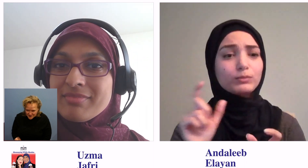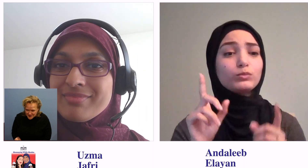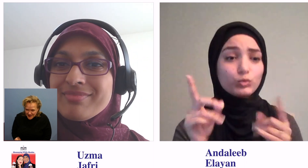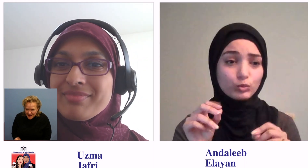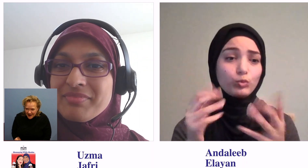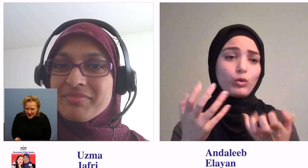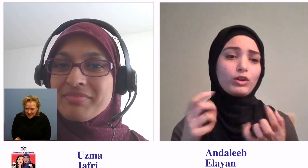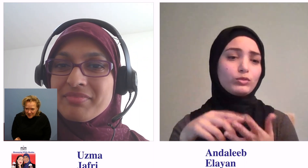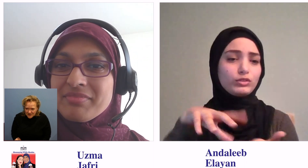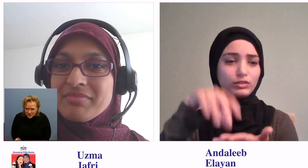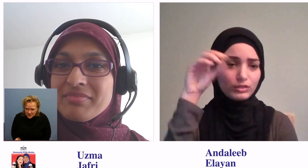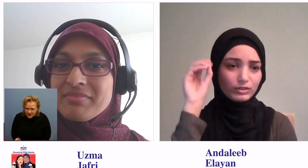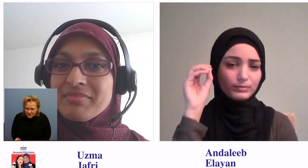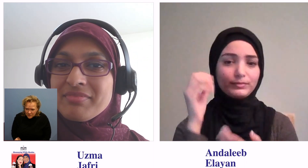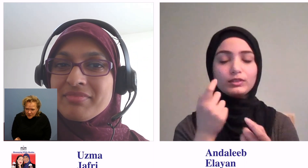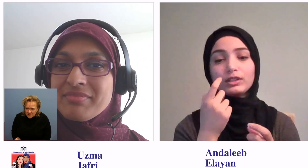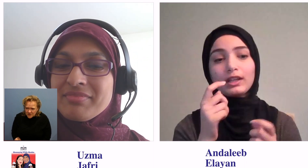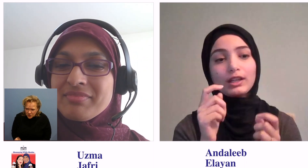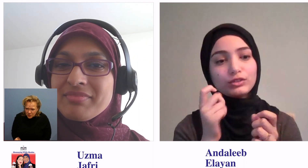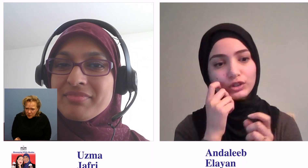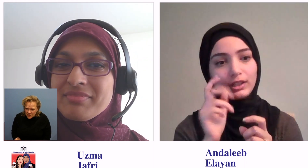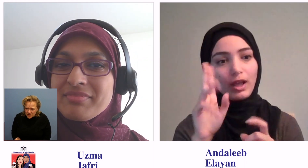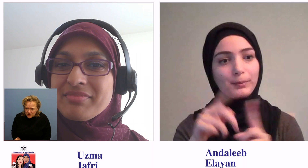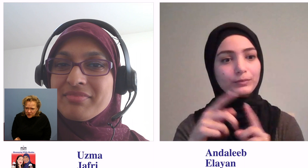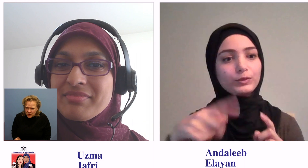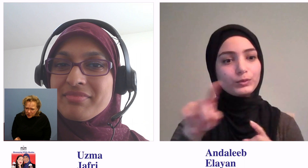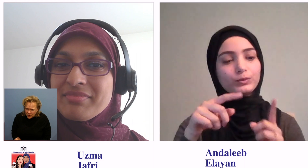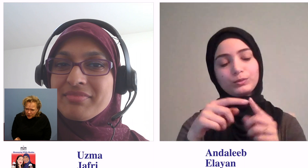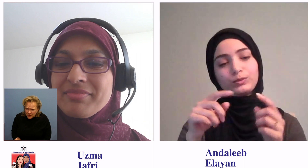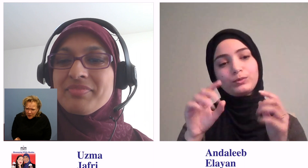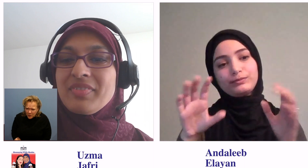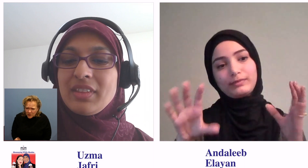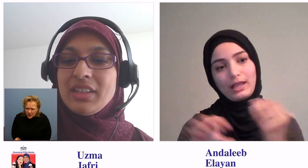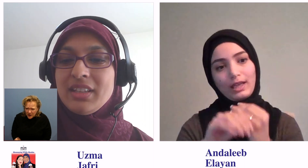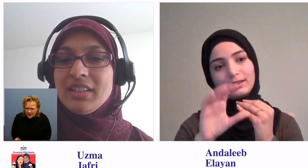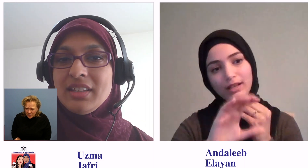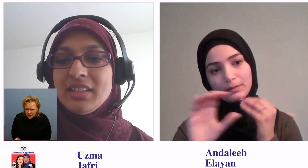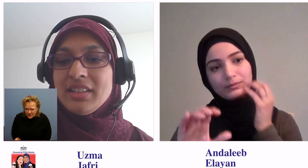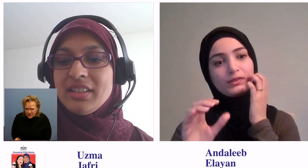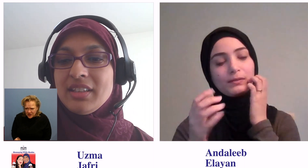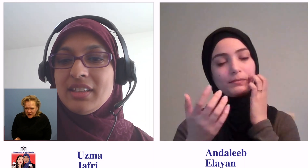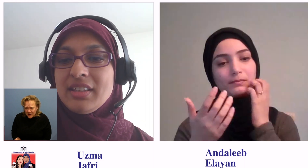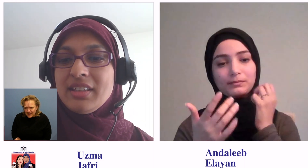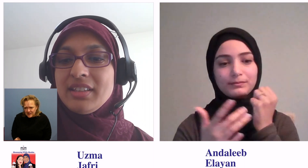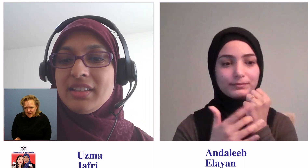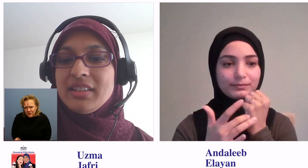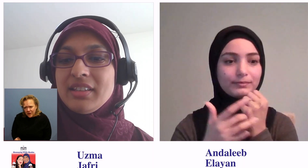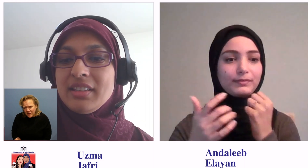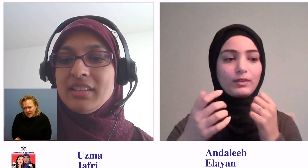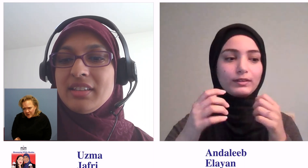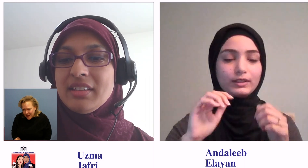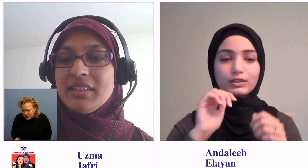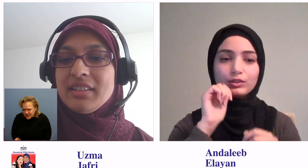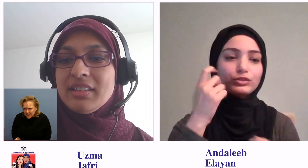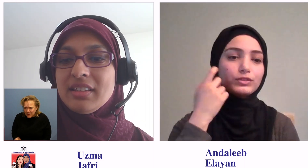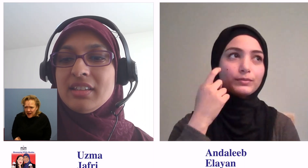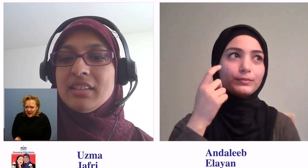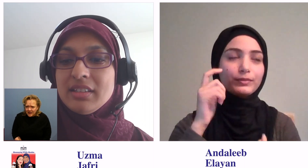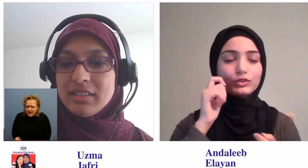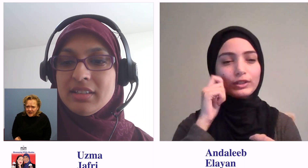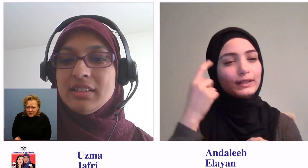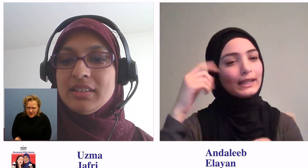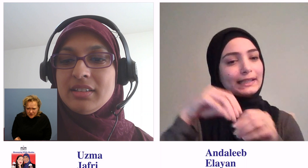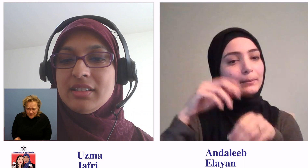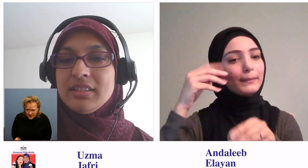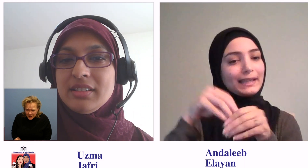favorite times. But so deaf Muslims do want to, you know, learn about what's going on in the religion. And so if closed captions can be